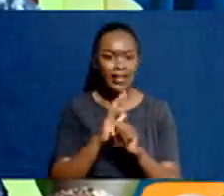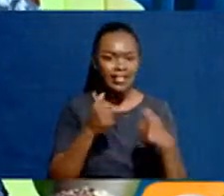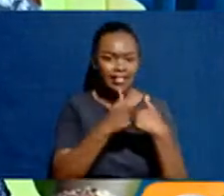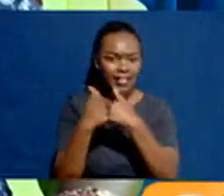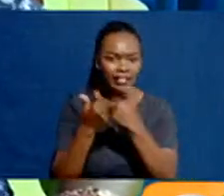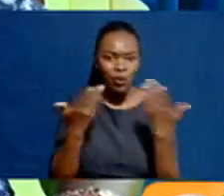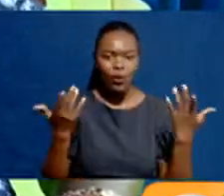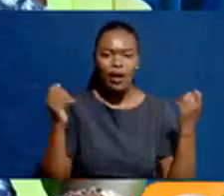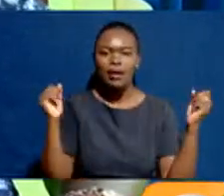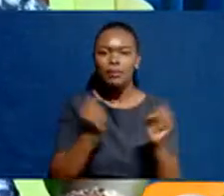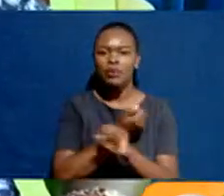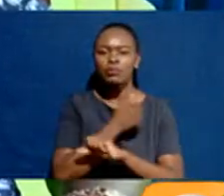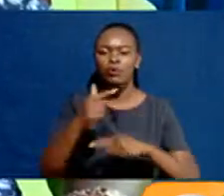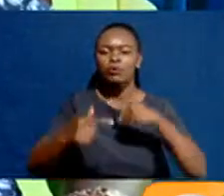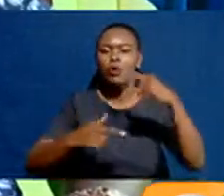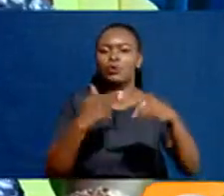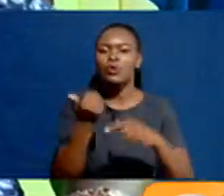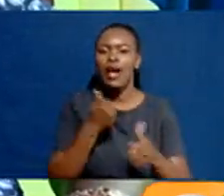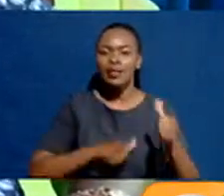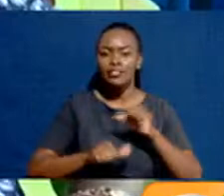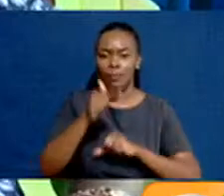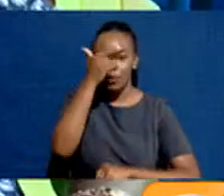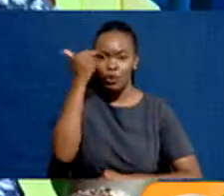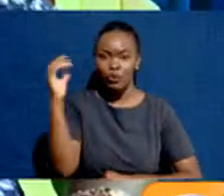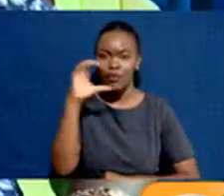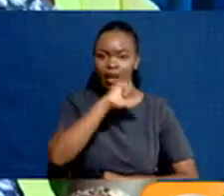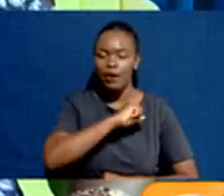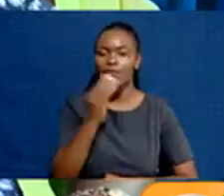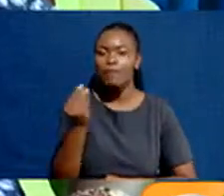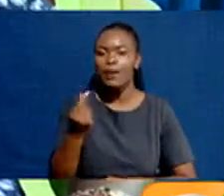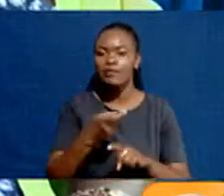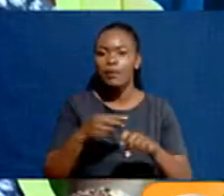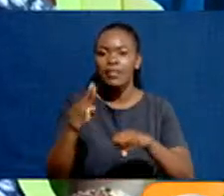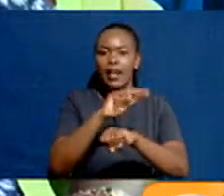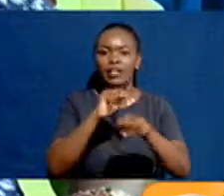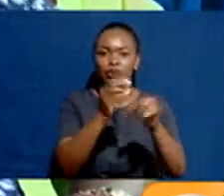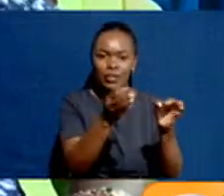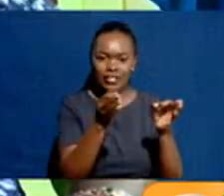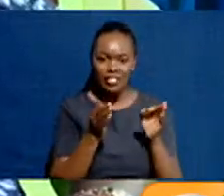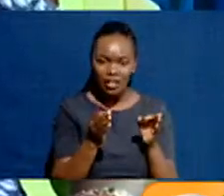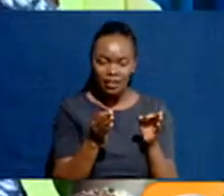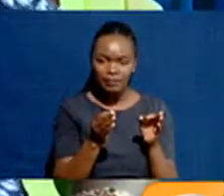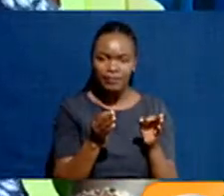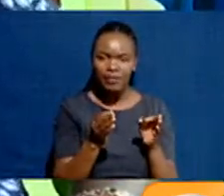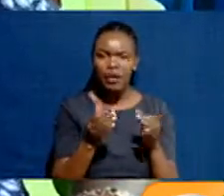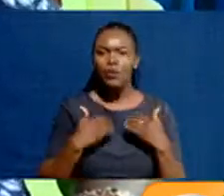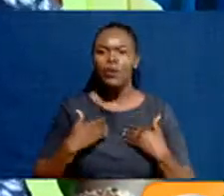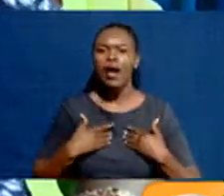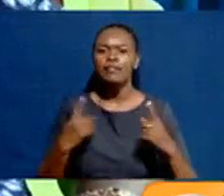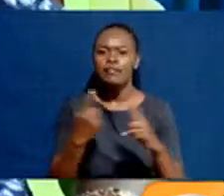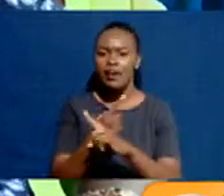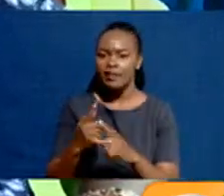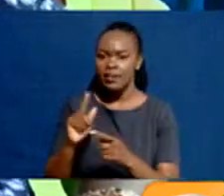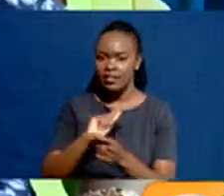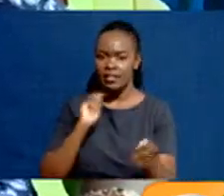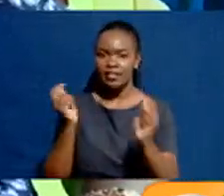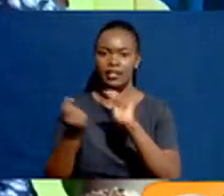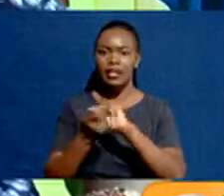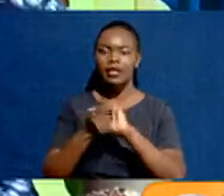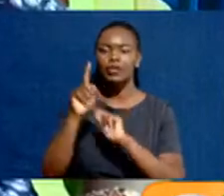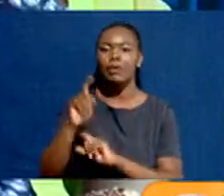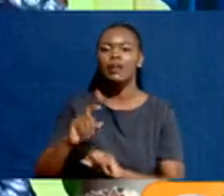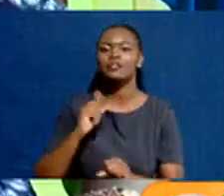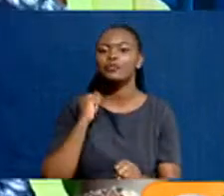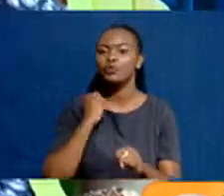to sustain their activities because of lack of funds from the National Treasury. There are various reforms that will be